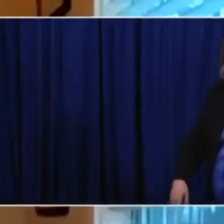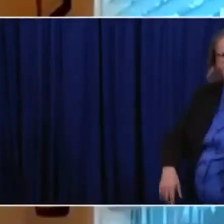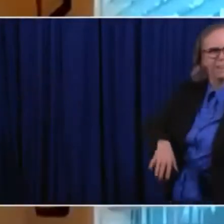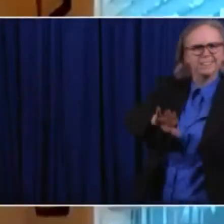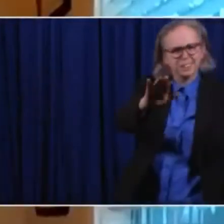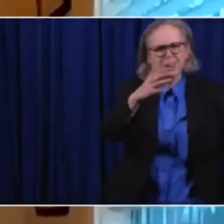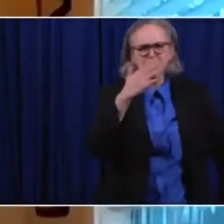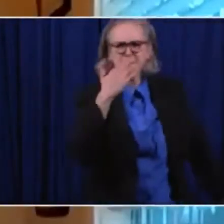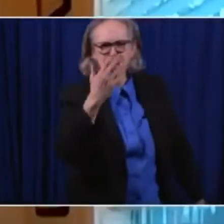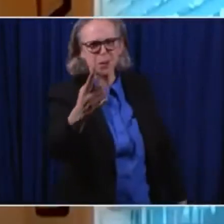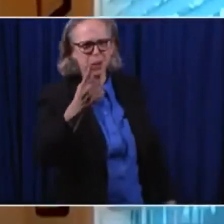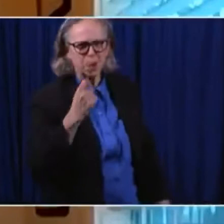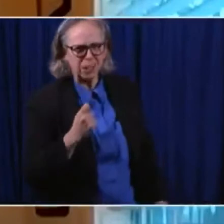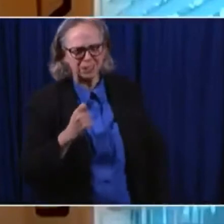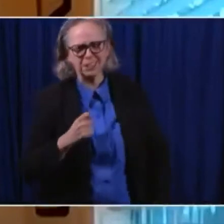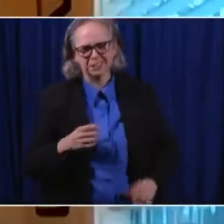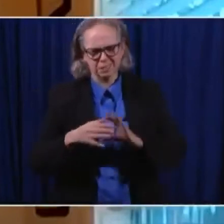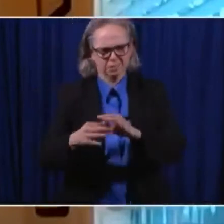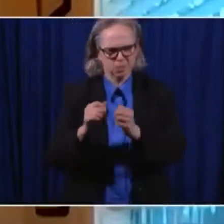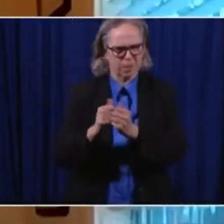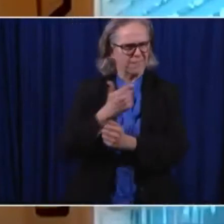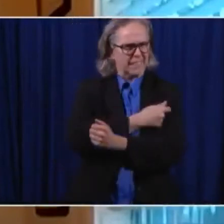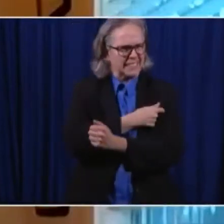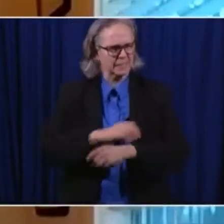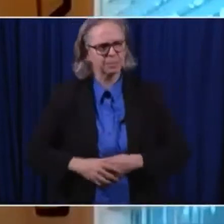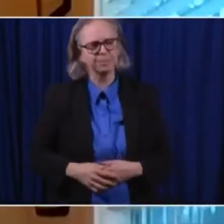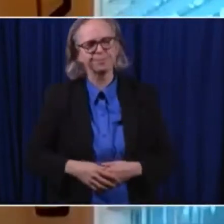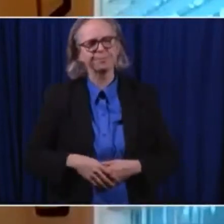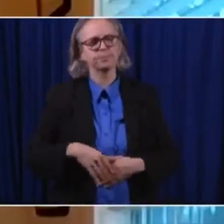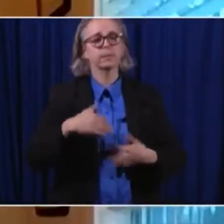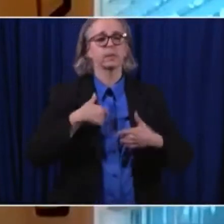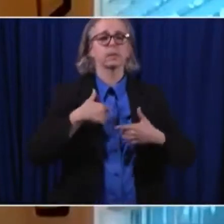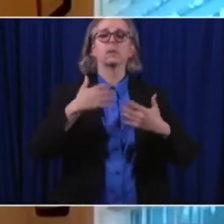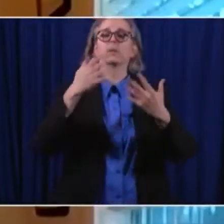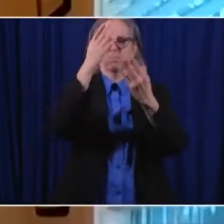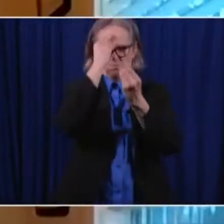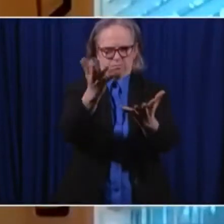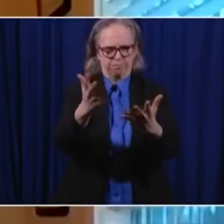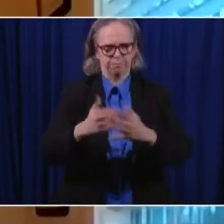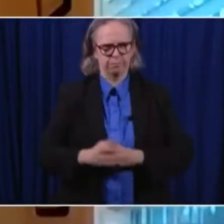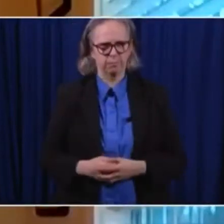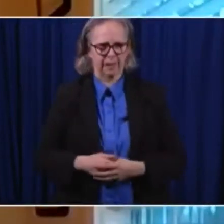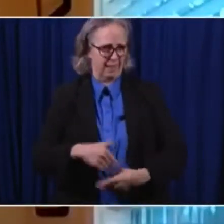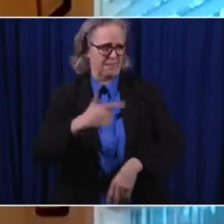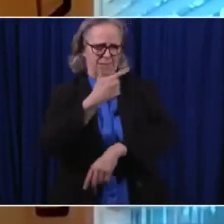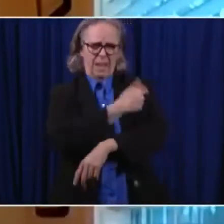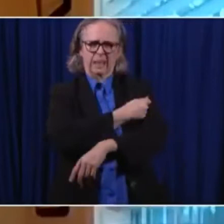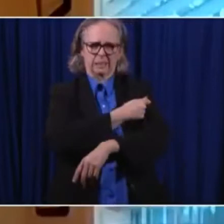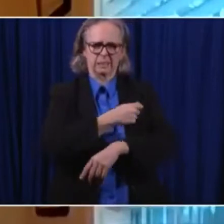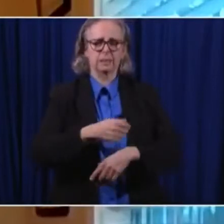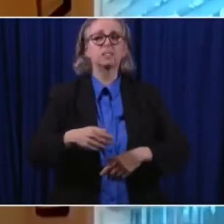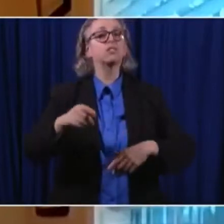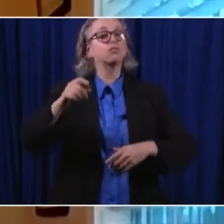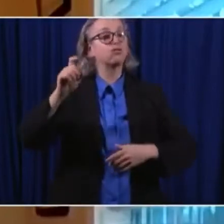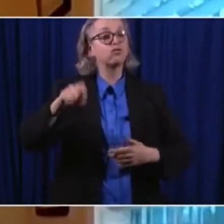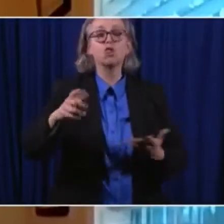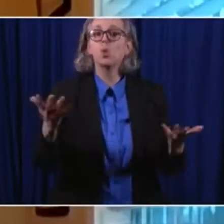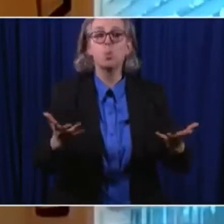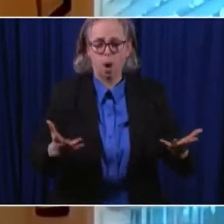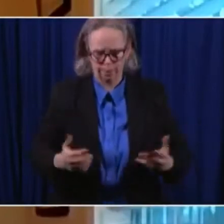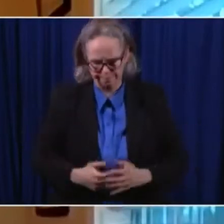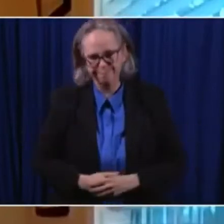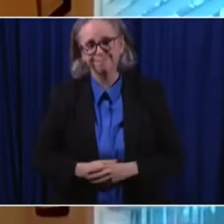it. The recommendation is that vaccines should be offered to people regardless of a history